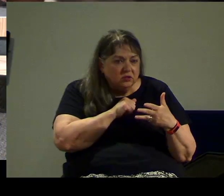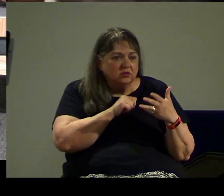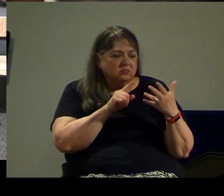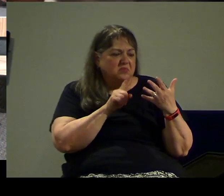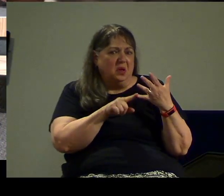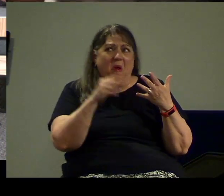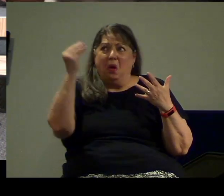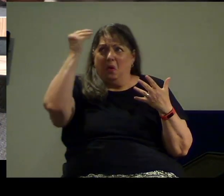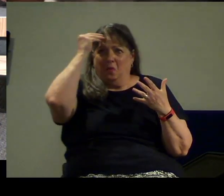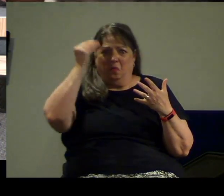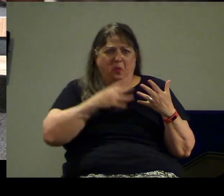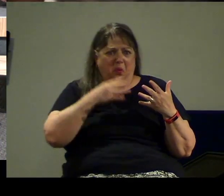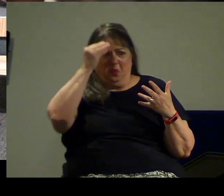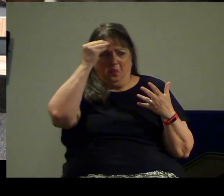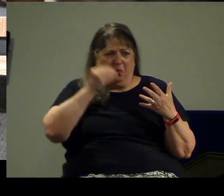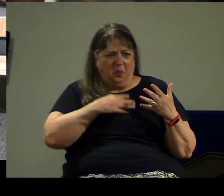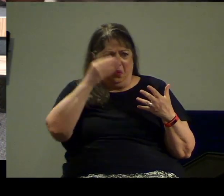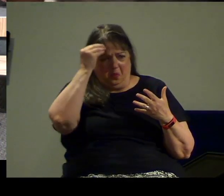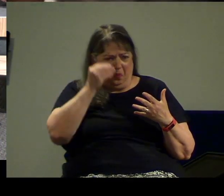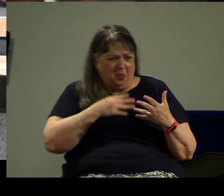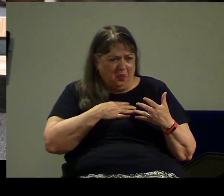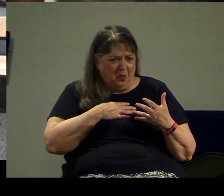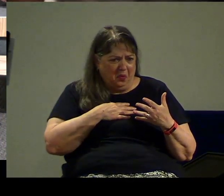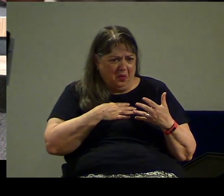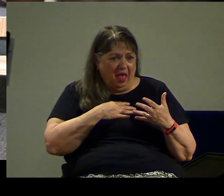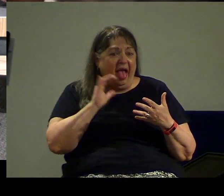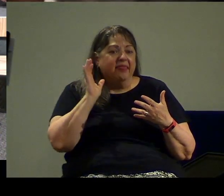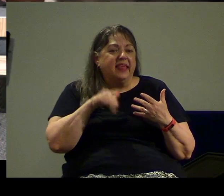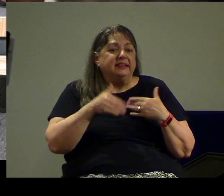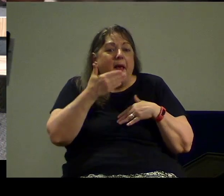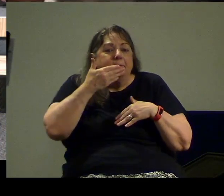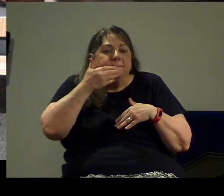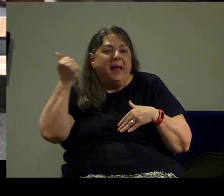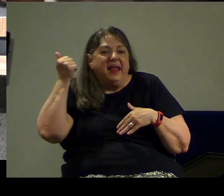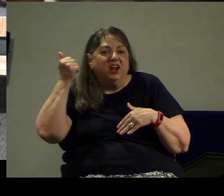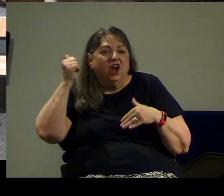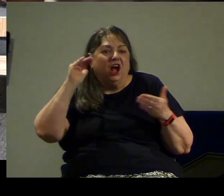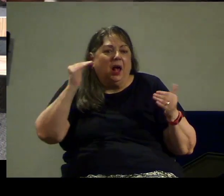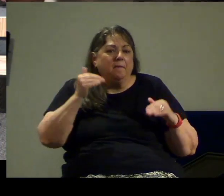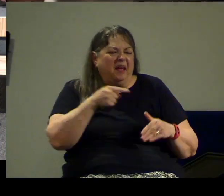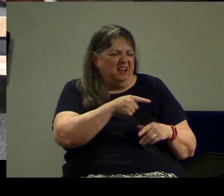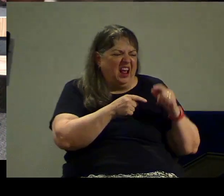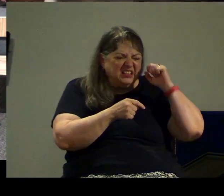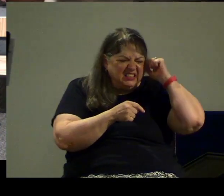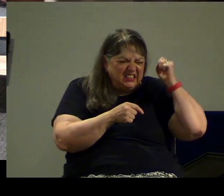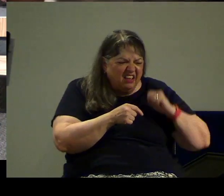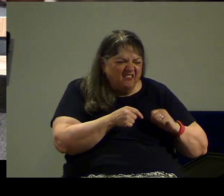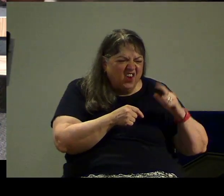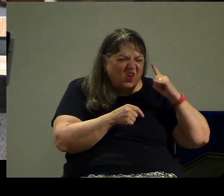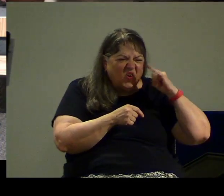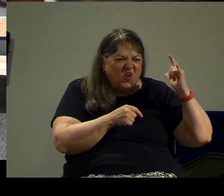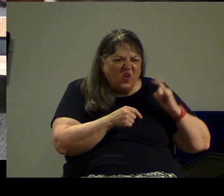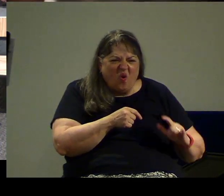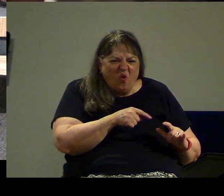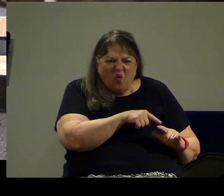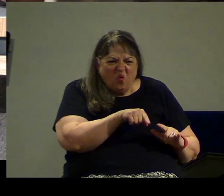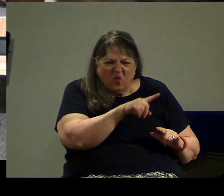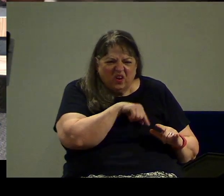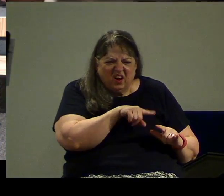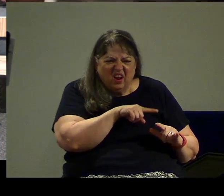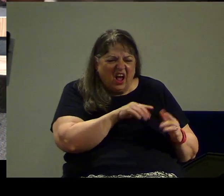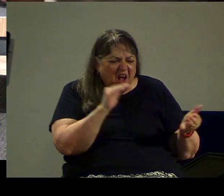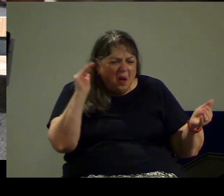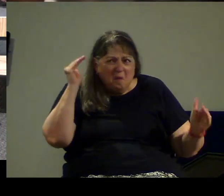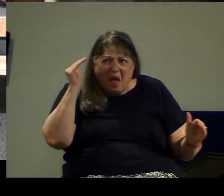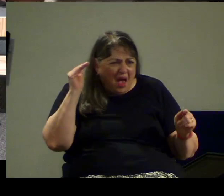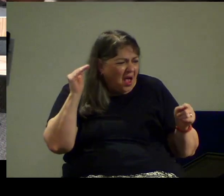go far beyond any riches of this world. No silver, no gold, no amount of money